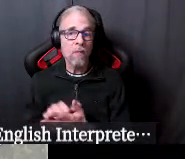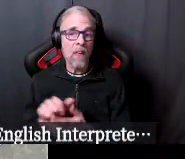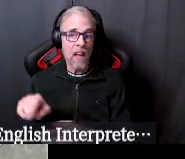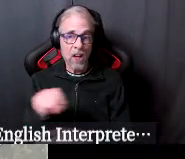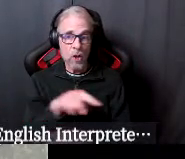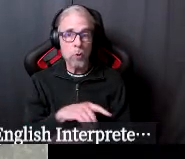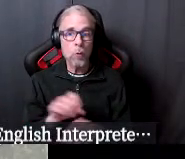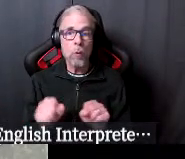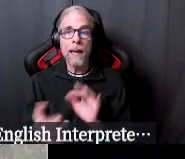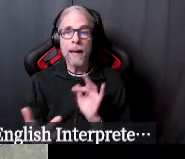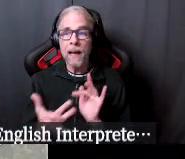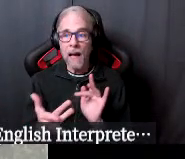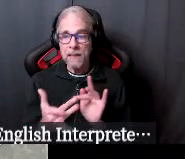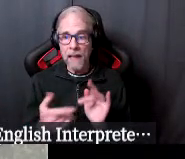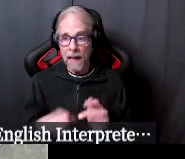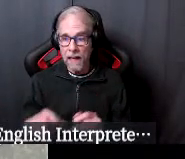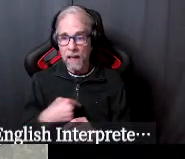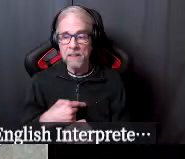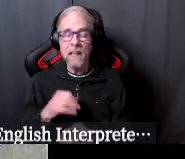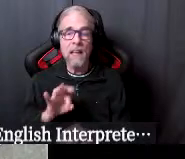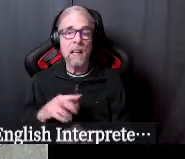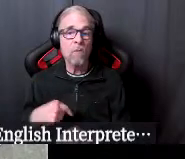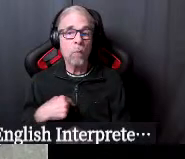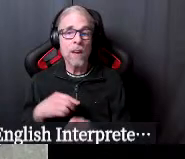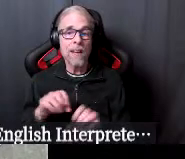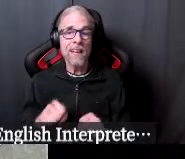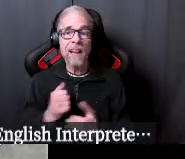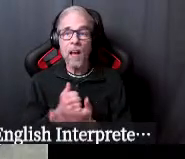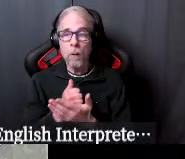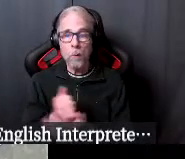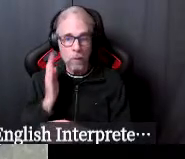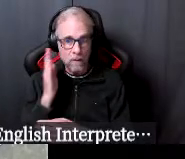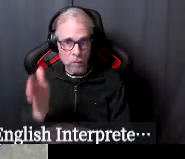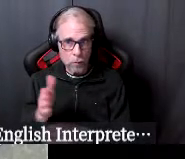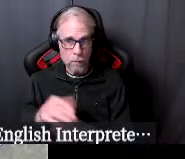us if we can be of assistance to you in the future.